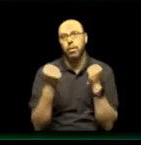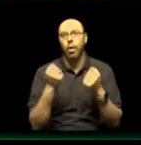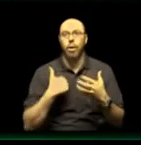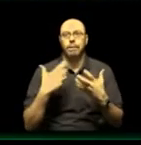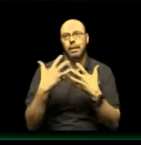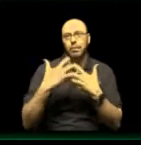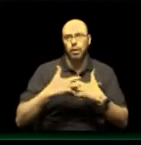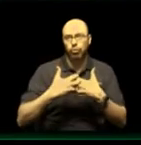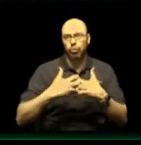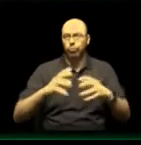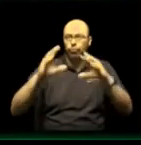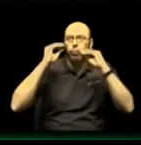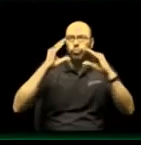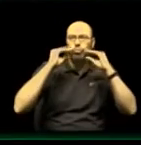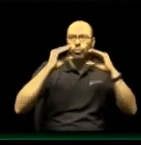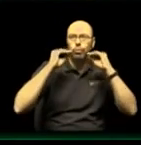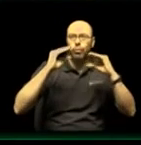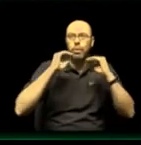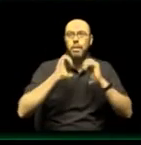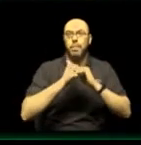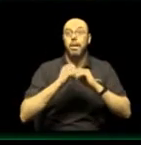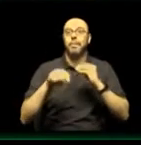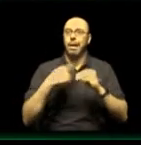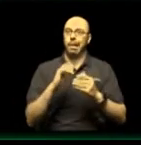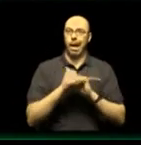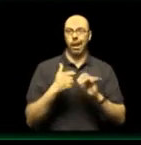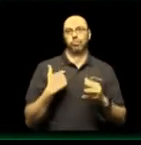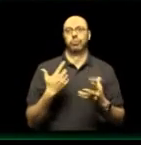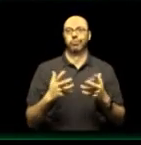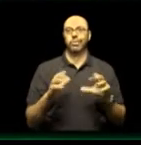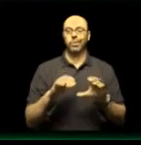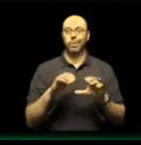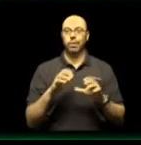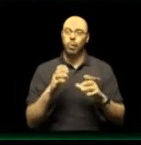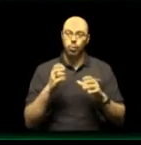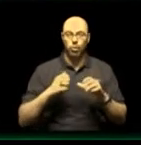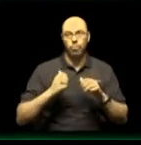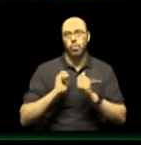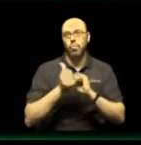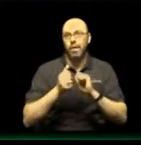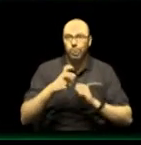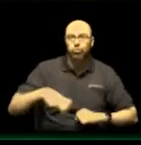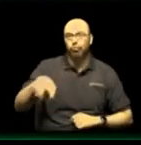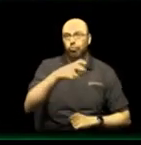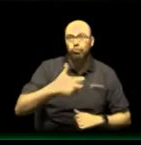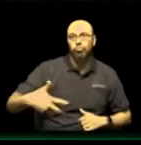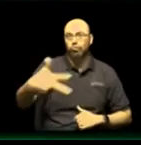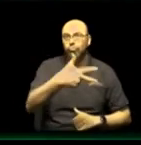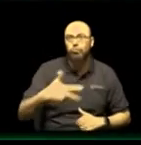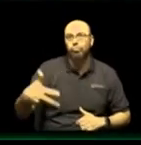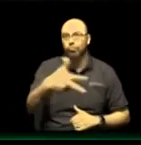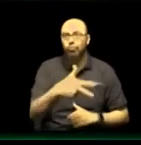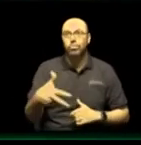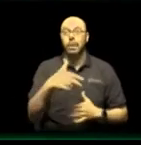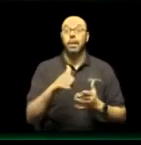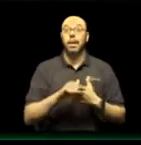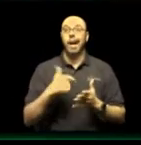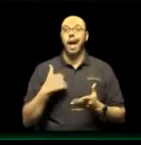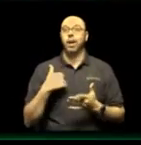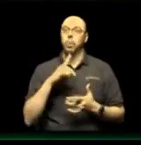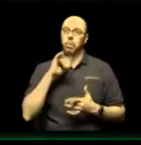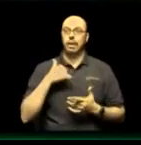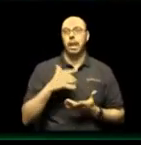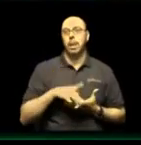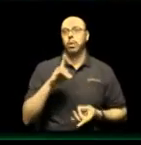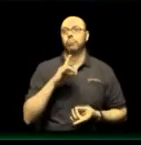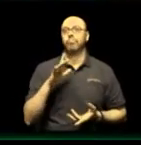engine, and he talking about how to drive around a racetrack. Mm-hmm. And I learned so many opportunity experience from him.